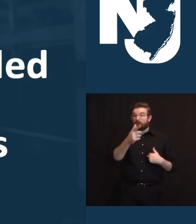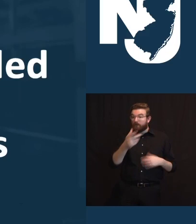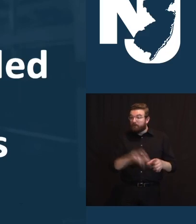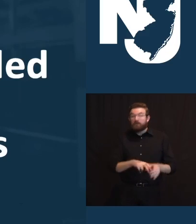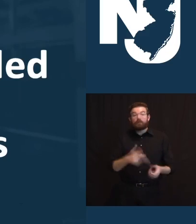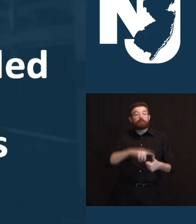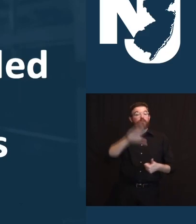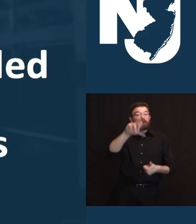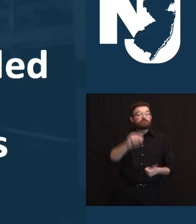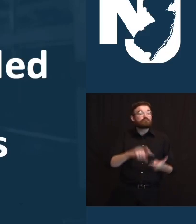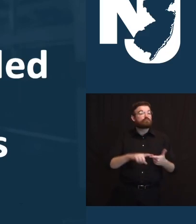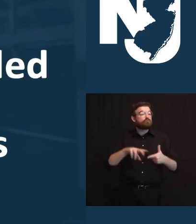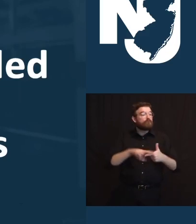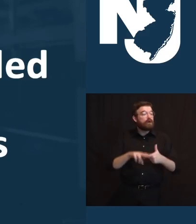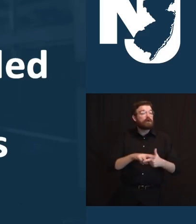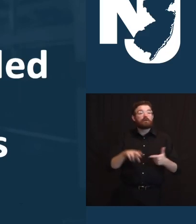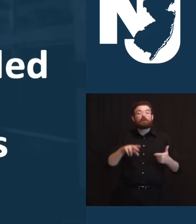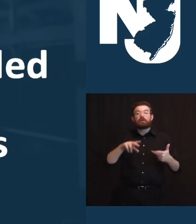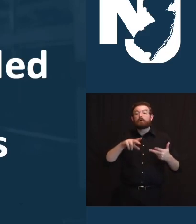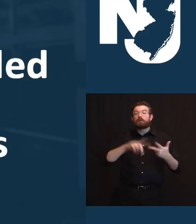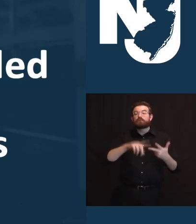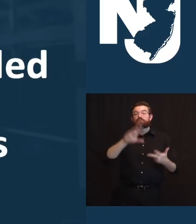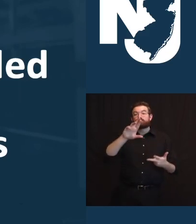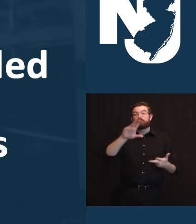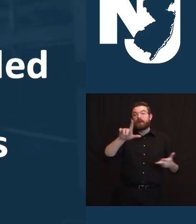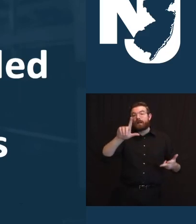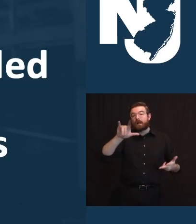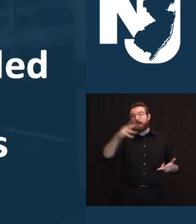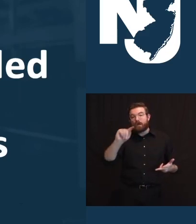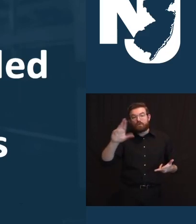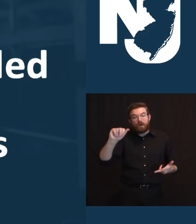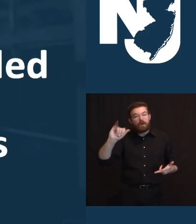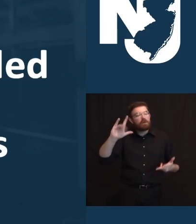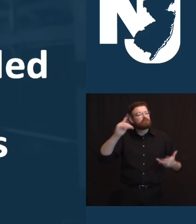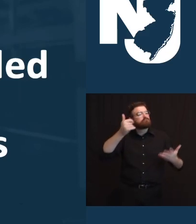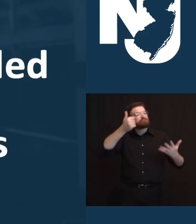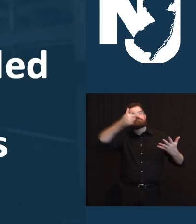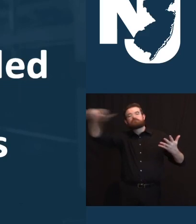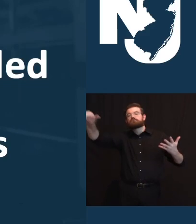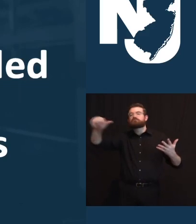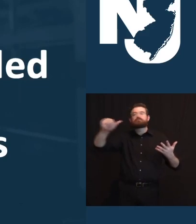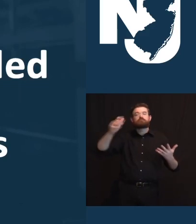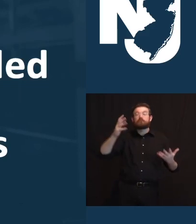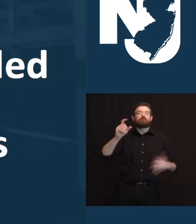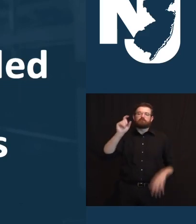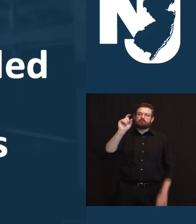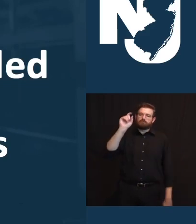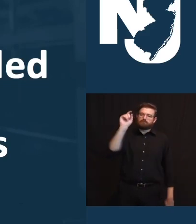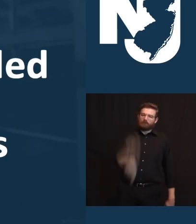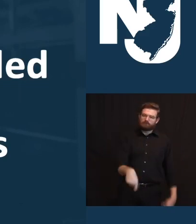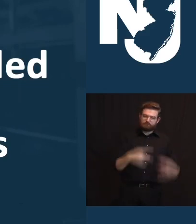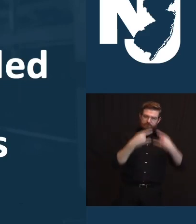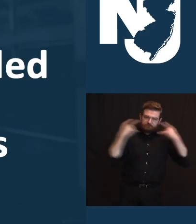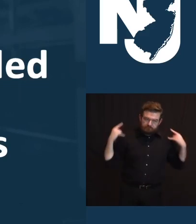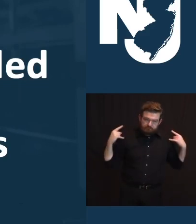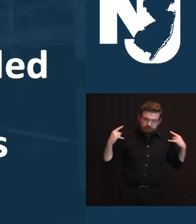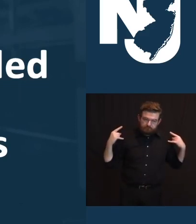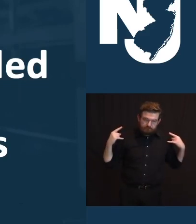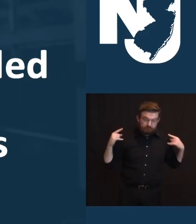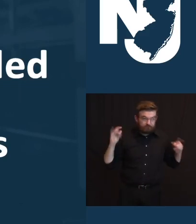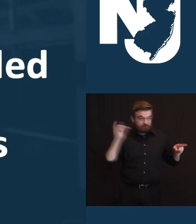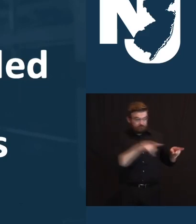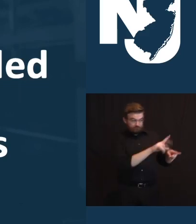private carriers. With these masks, we'll be able to ensure greater compliance with this requirement, and we will be better prepared to ensure